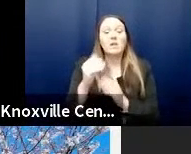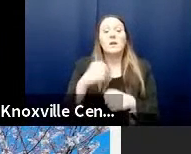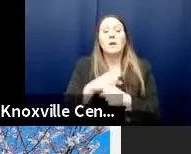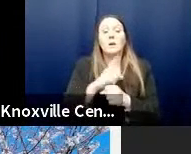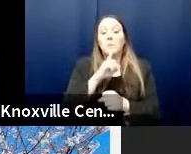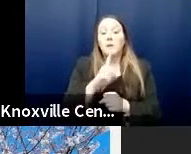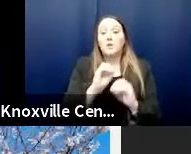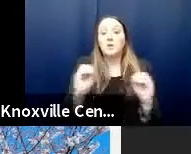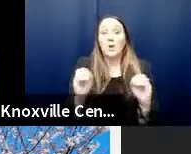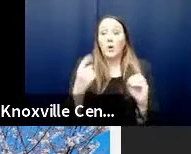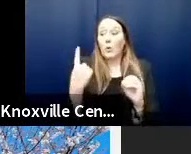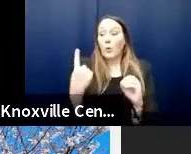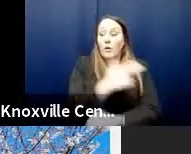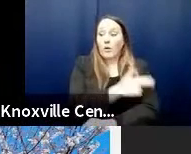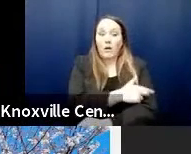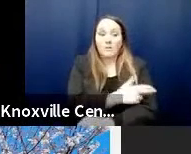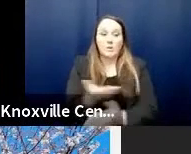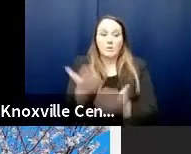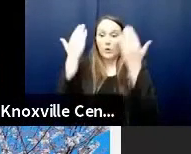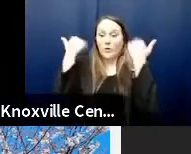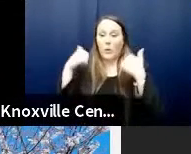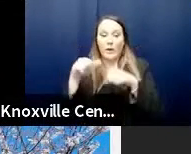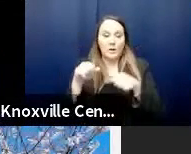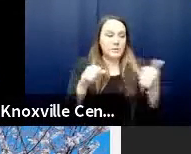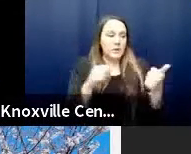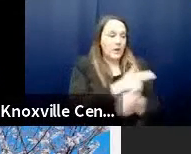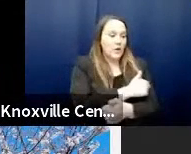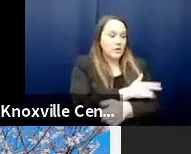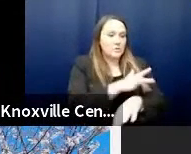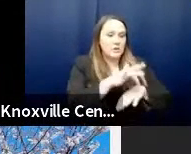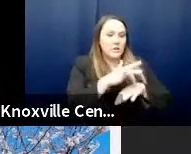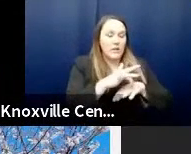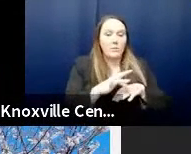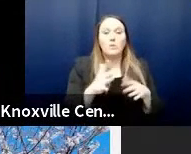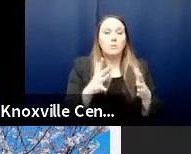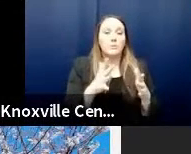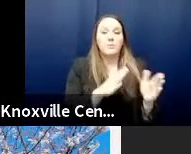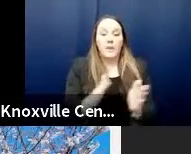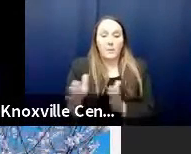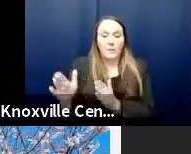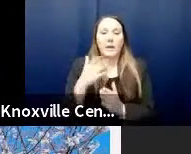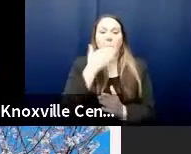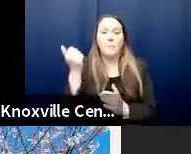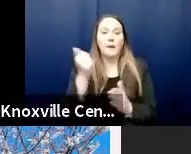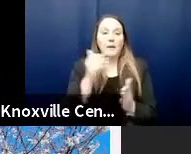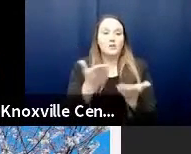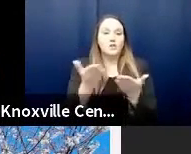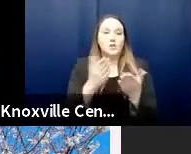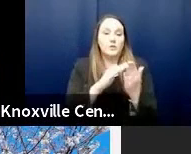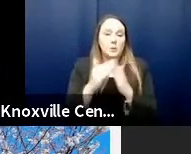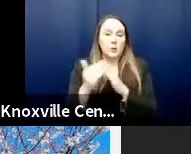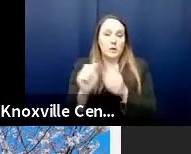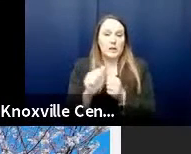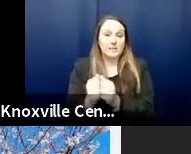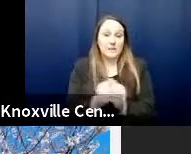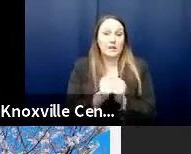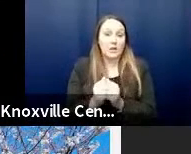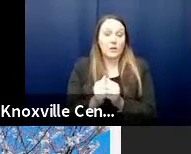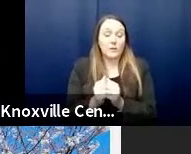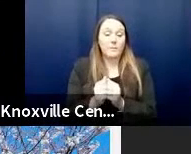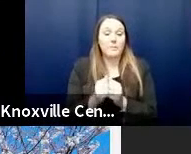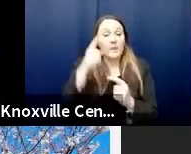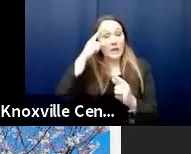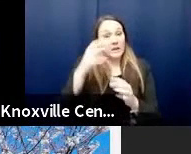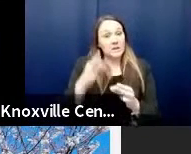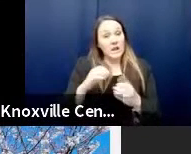system is impacted disproportionately, and plan the response together to best serve this community. The decisions regarding how